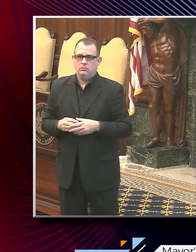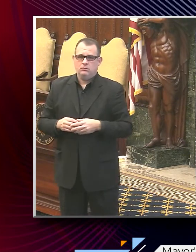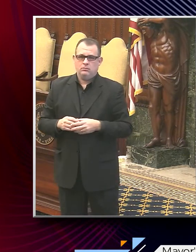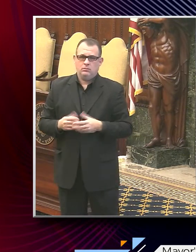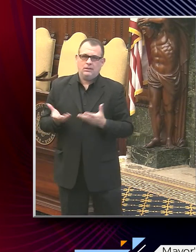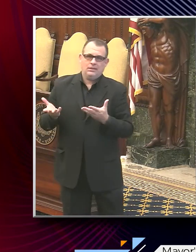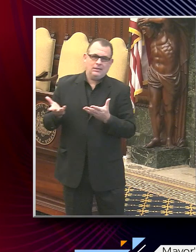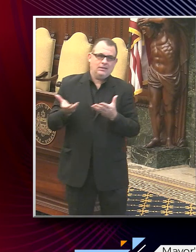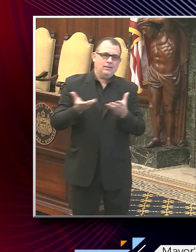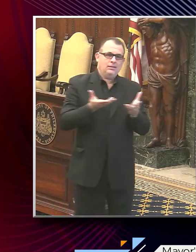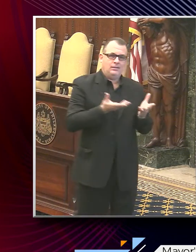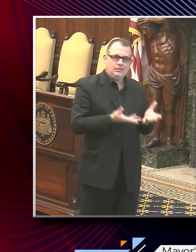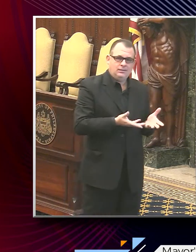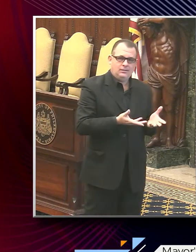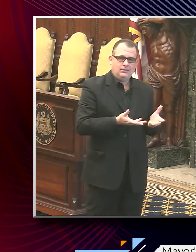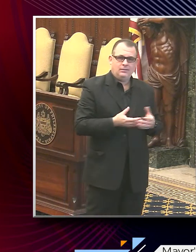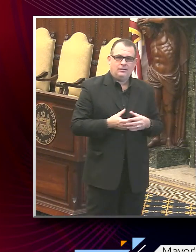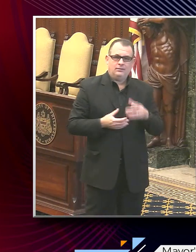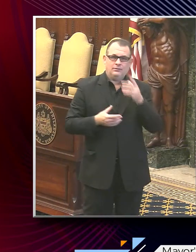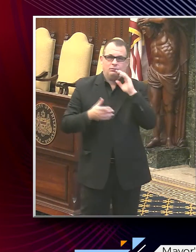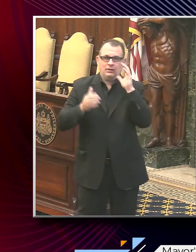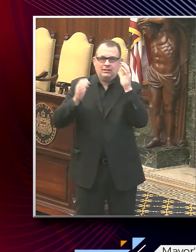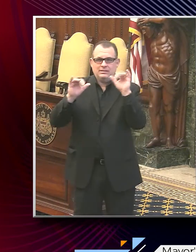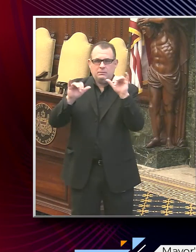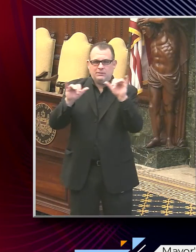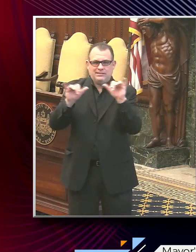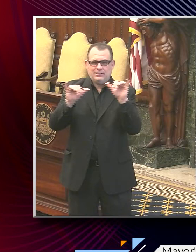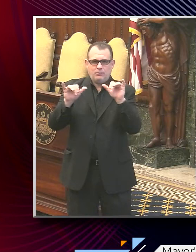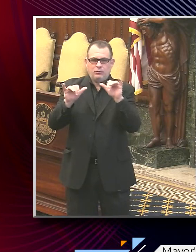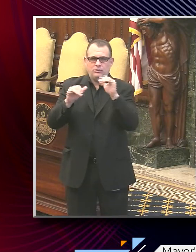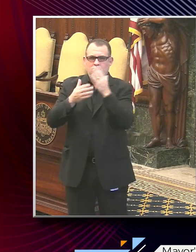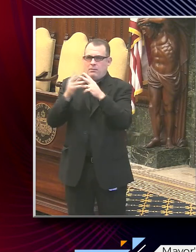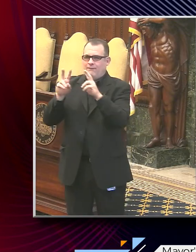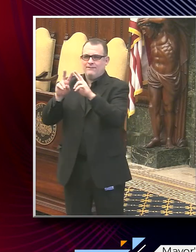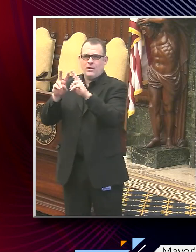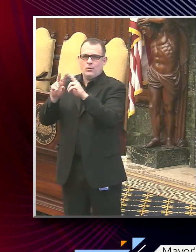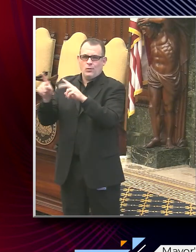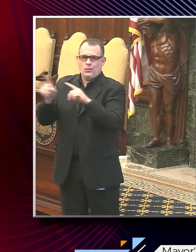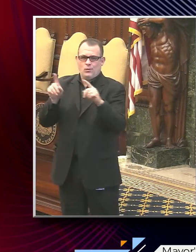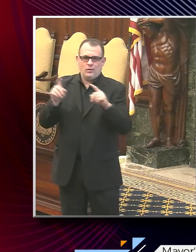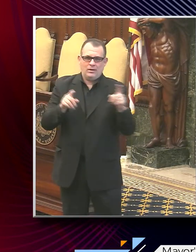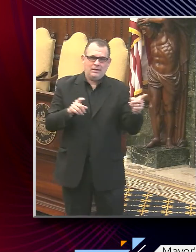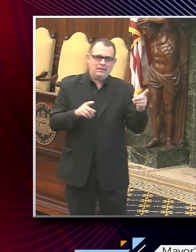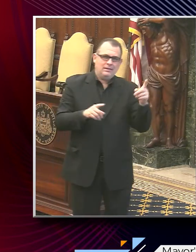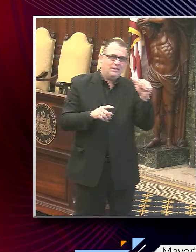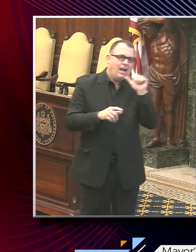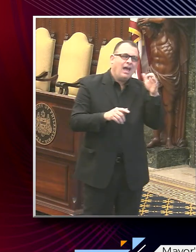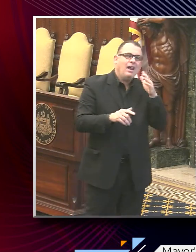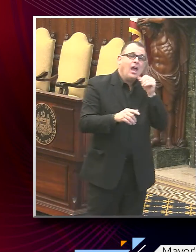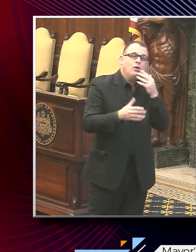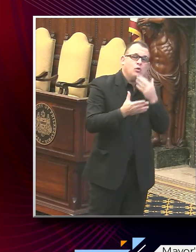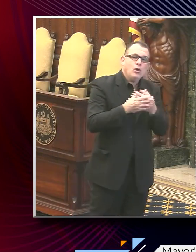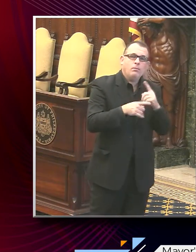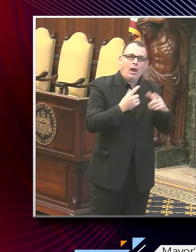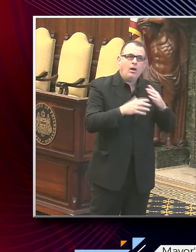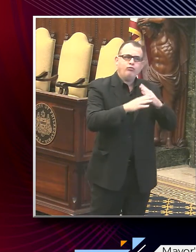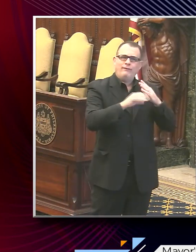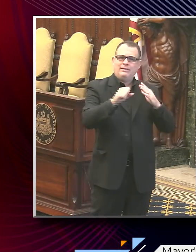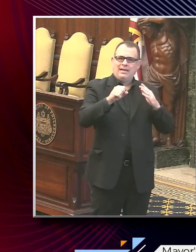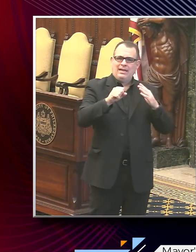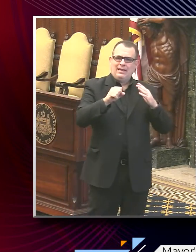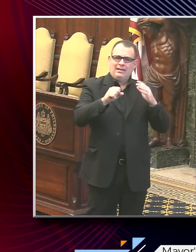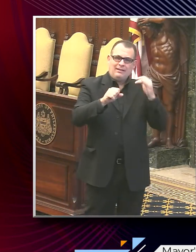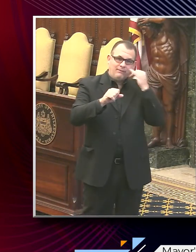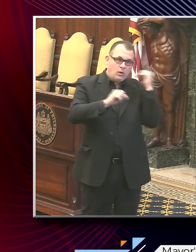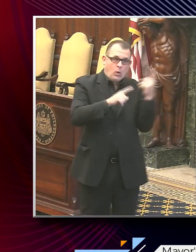similar as far as their protective value. And cloth masks are not as good, but they're still very protective. And so if everyone wears a cloth mask, we're